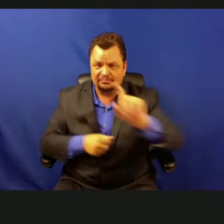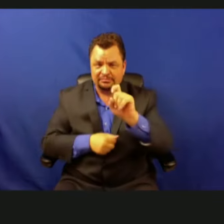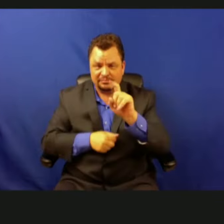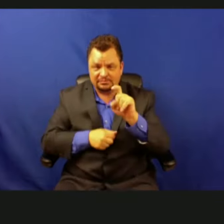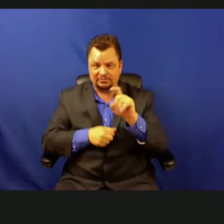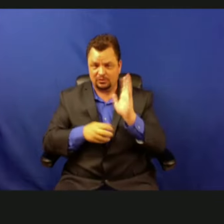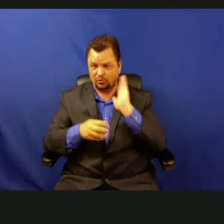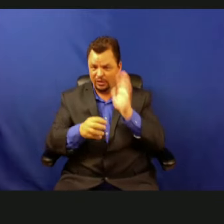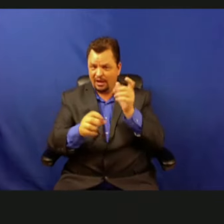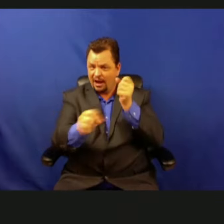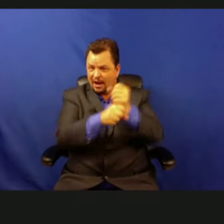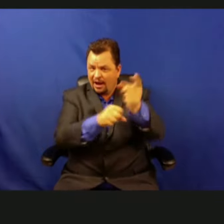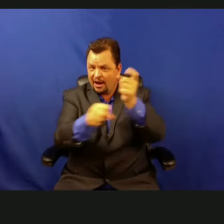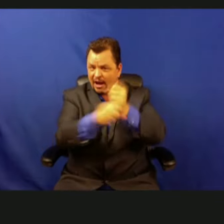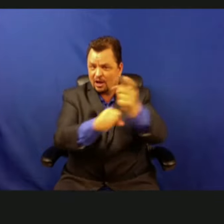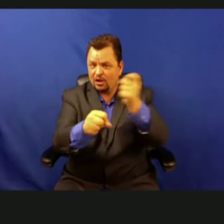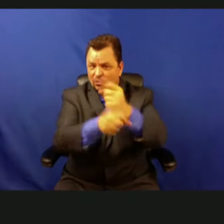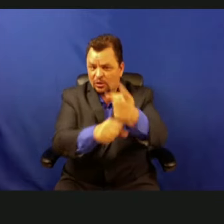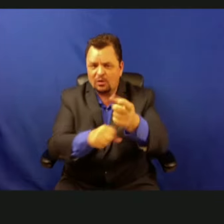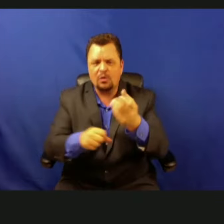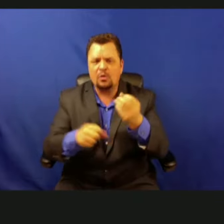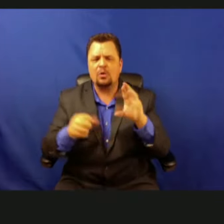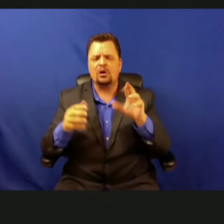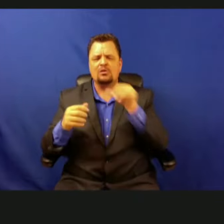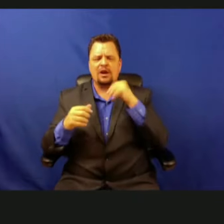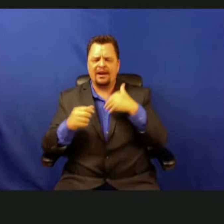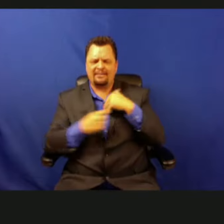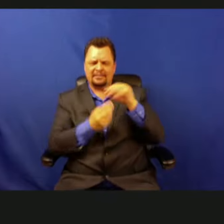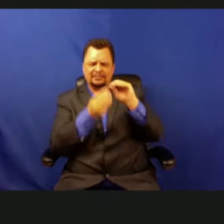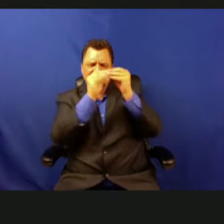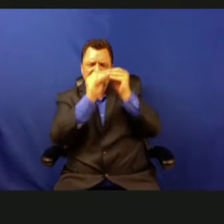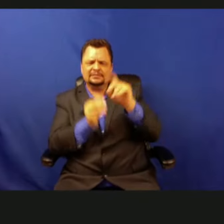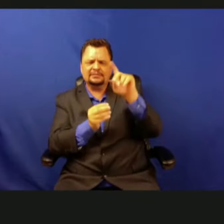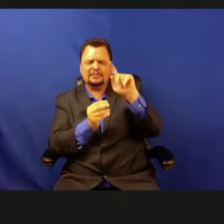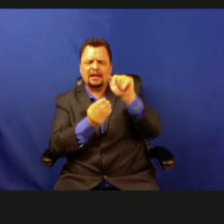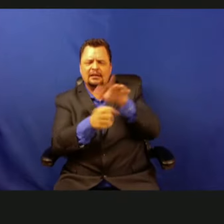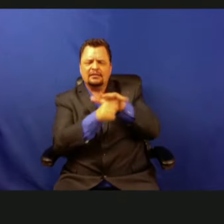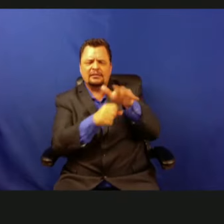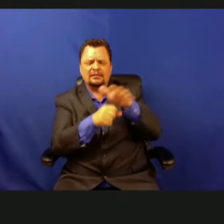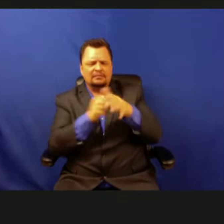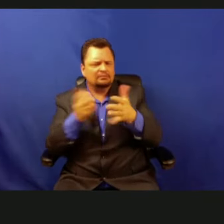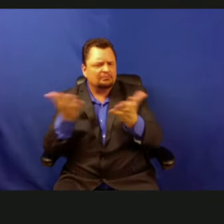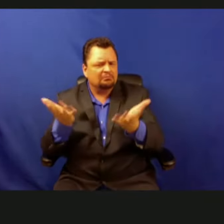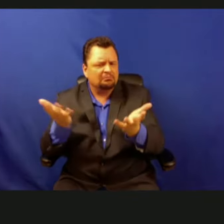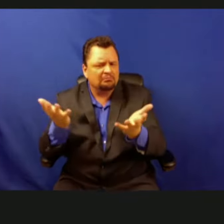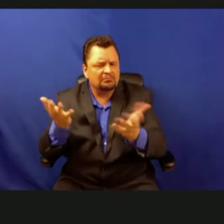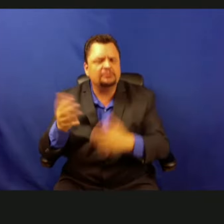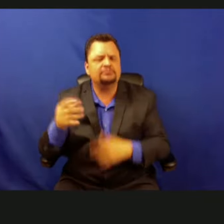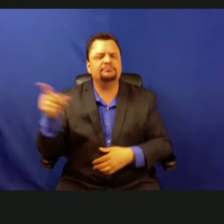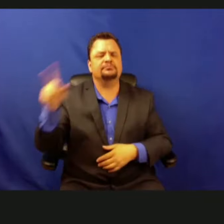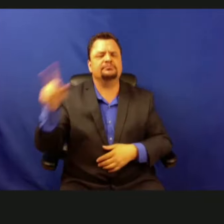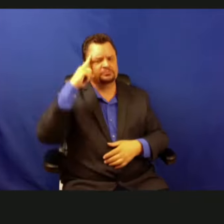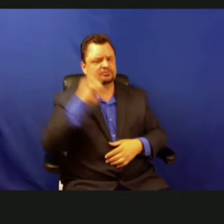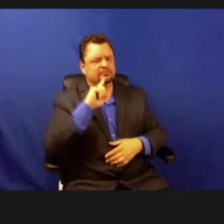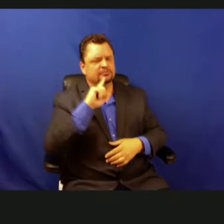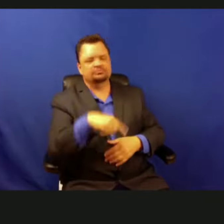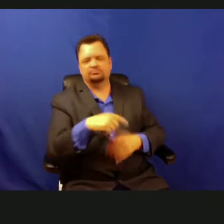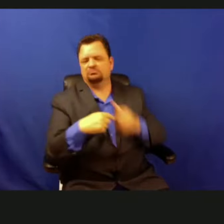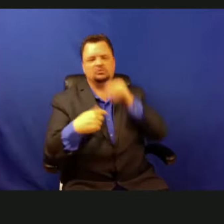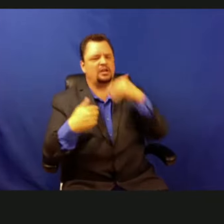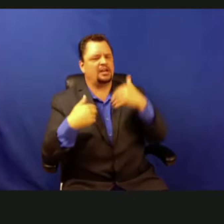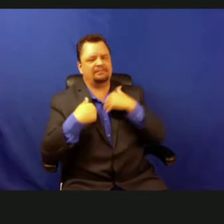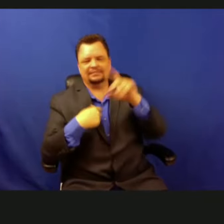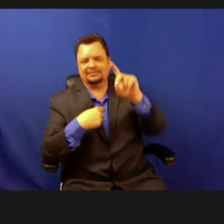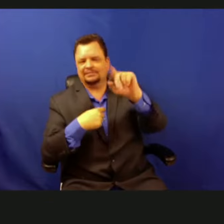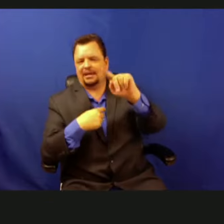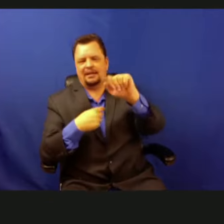available yet? No, there's no data on that because the virus hasn't been around long enough to know. No data has showed any waning immune